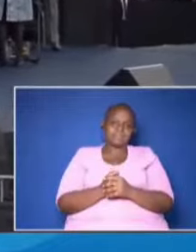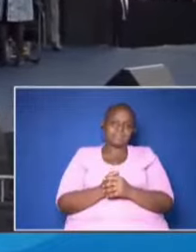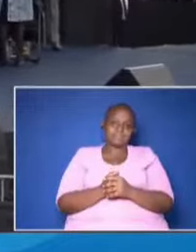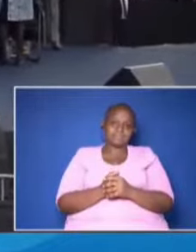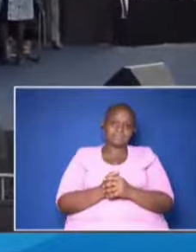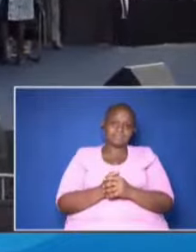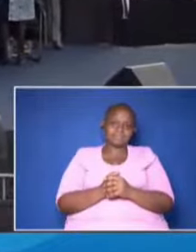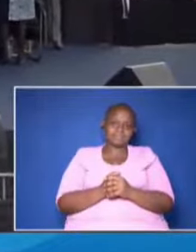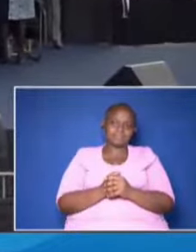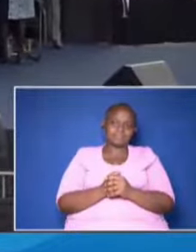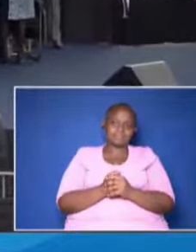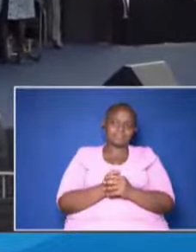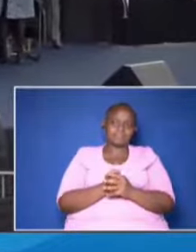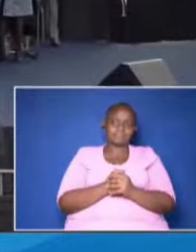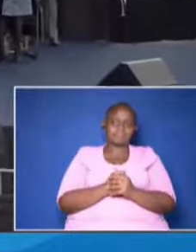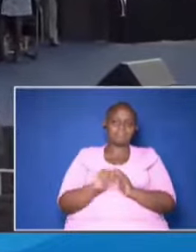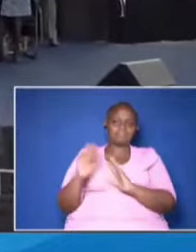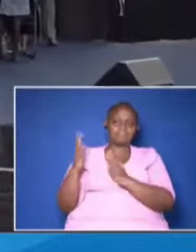backu